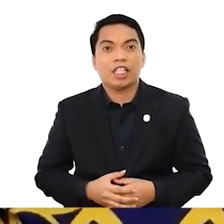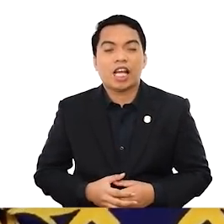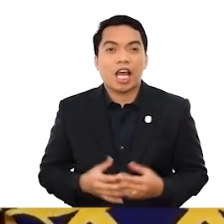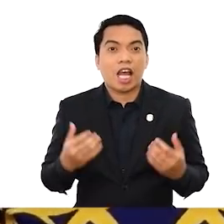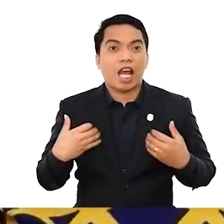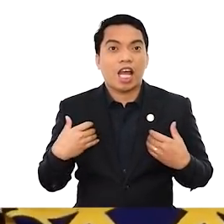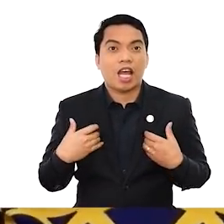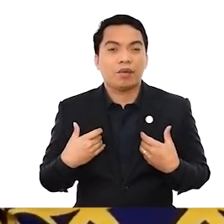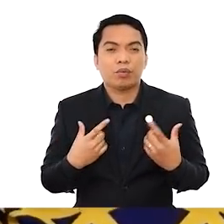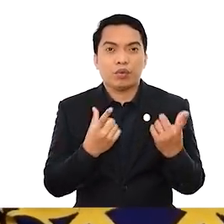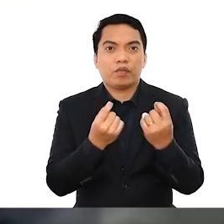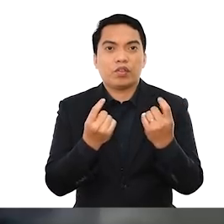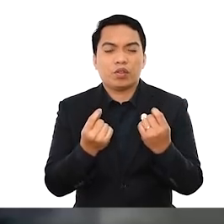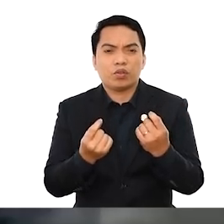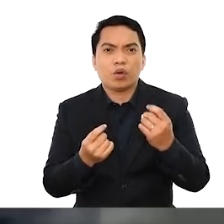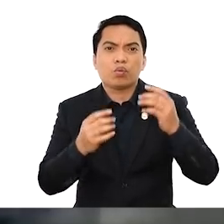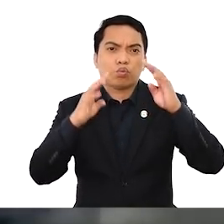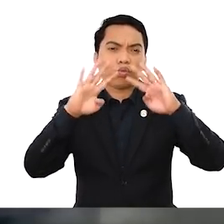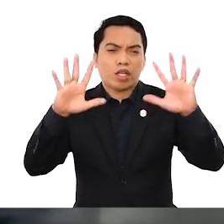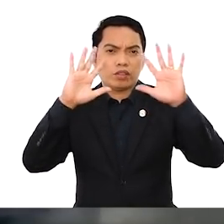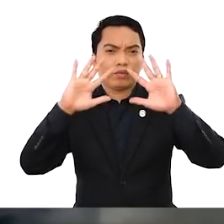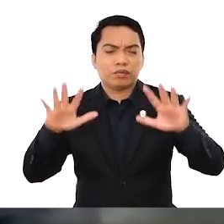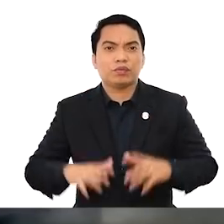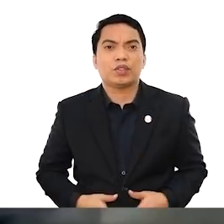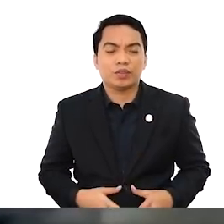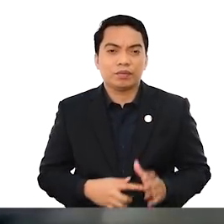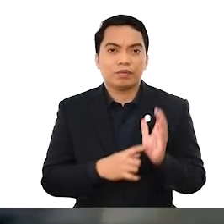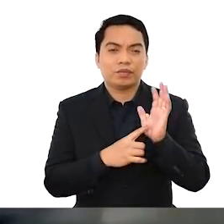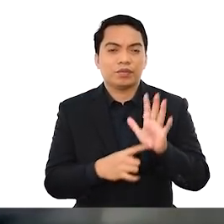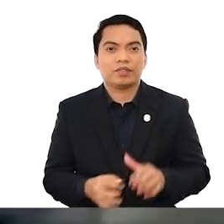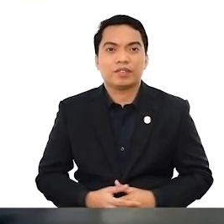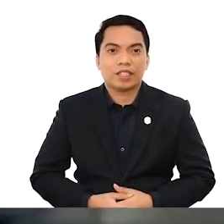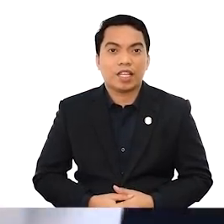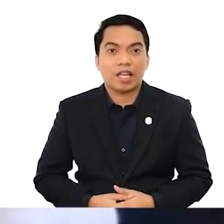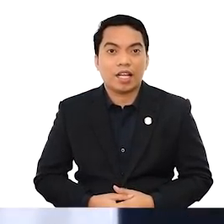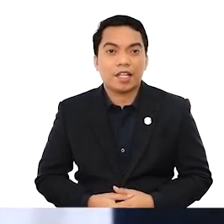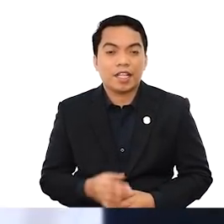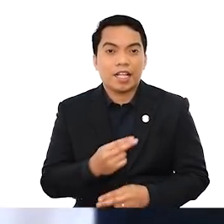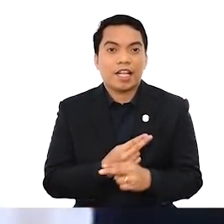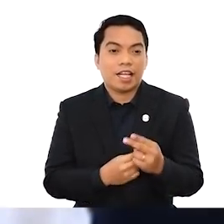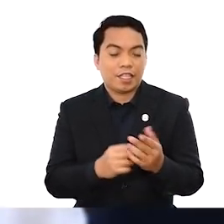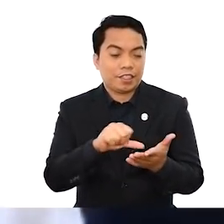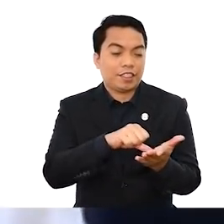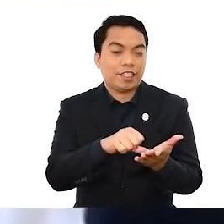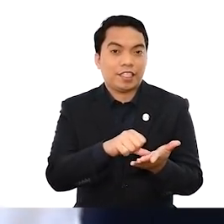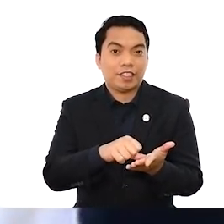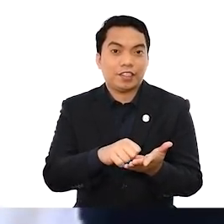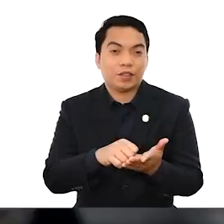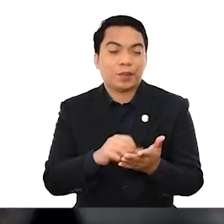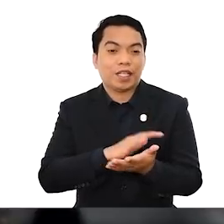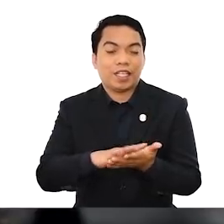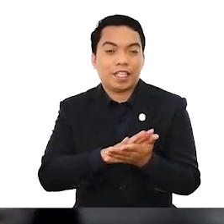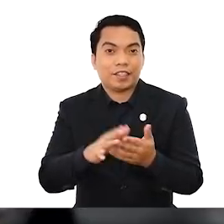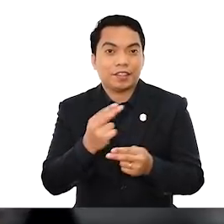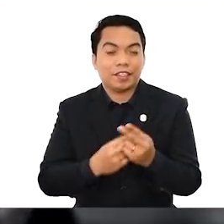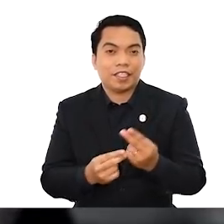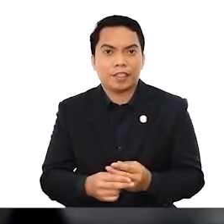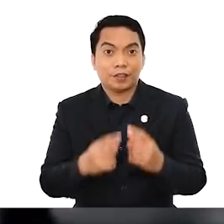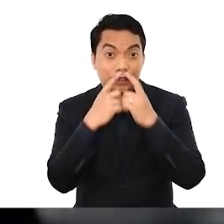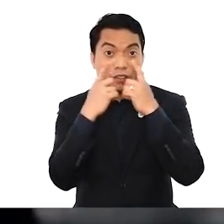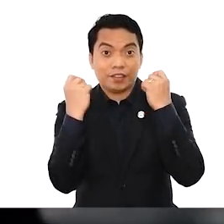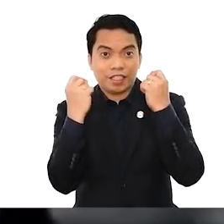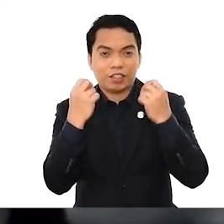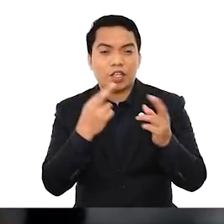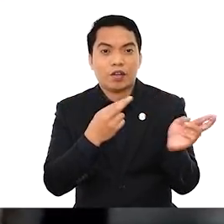imaginative presentations. Hand sanitizer to clean your hands. And a mask! We're ready to